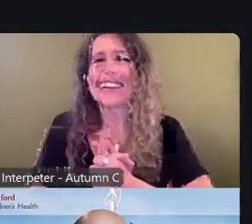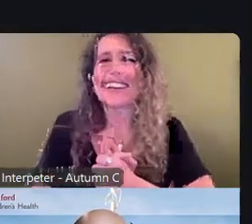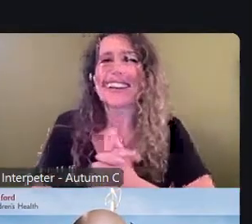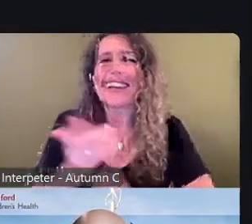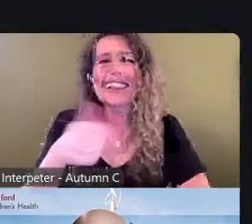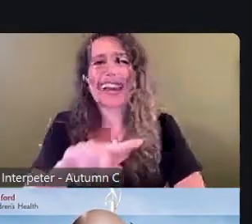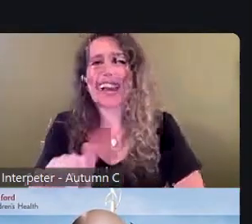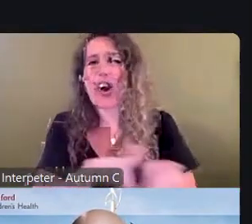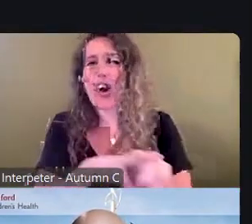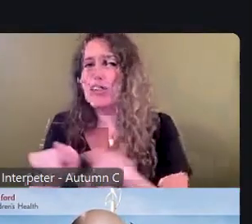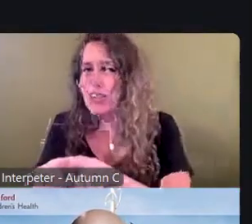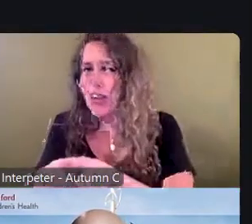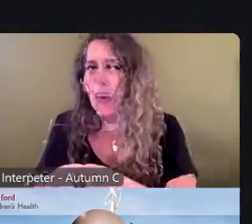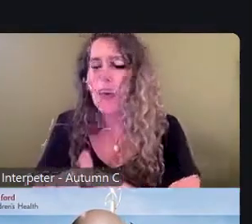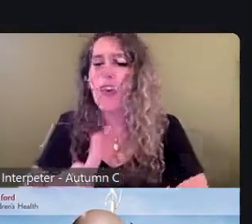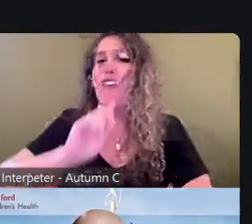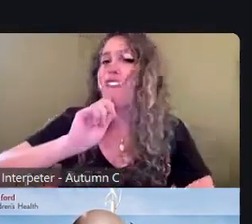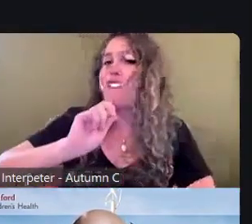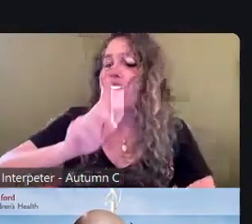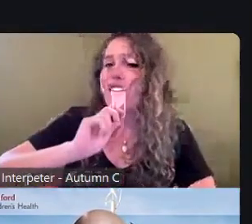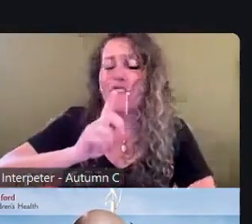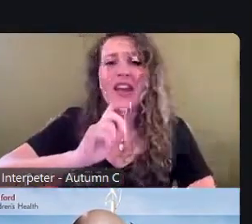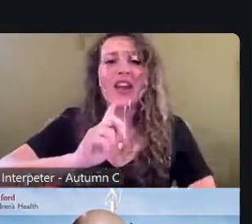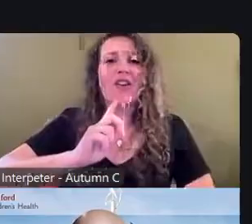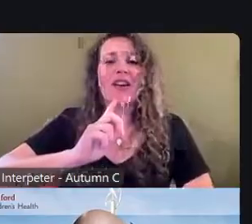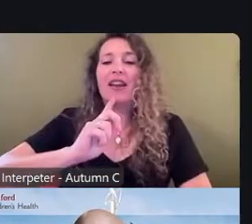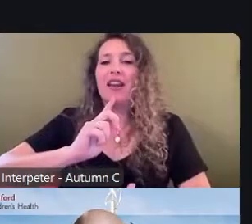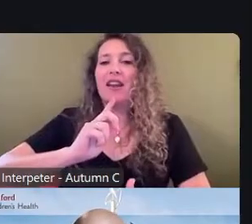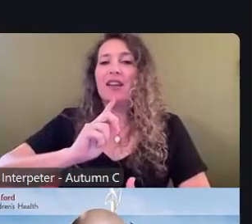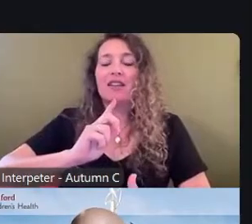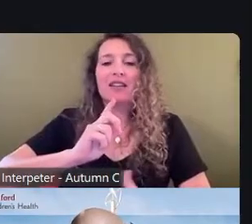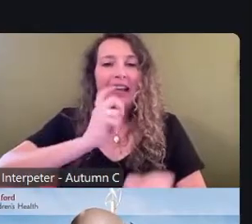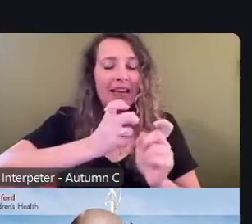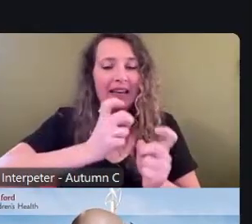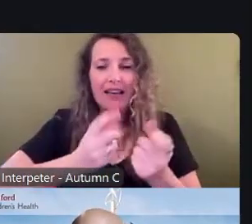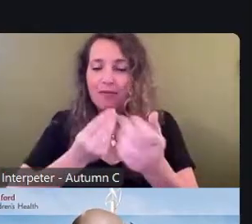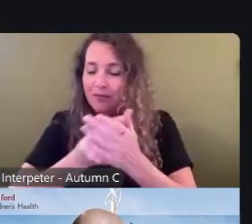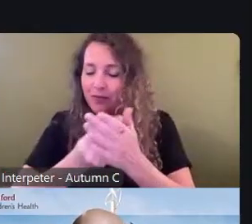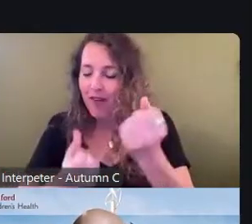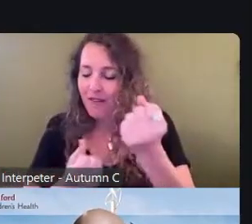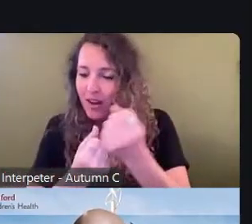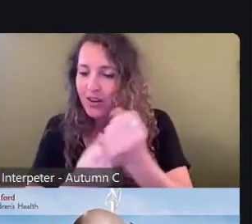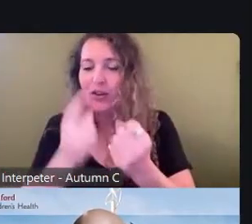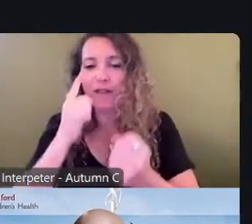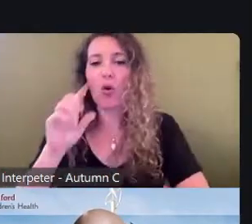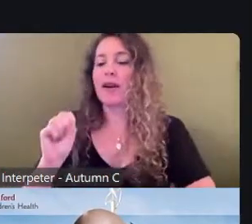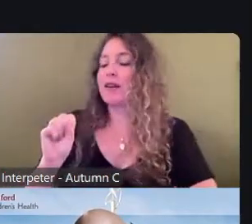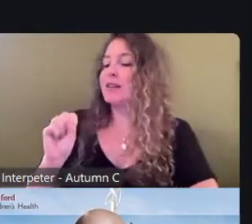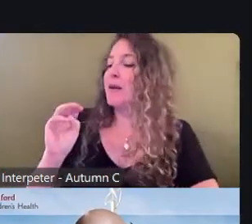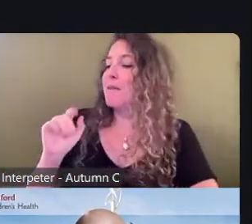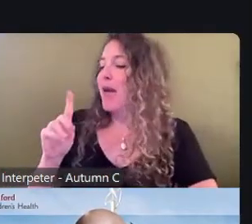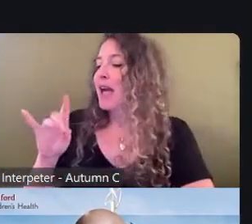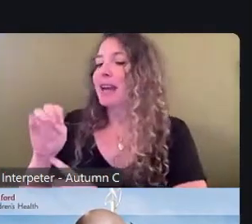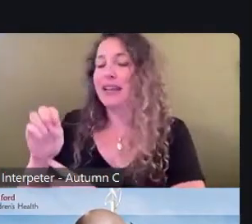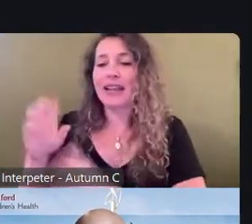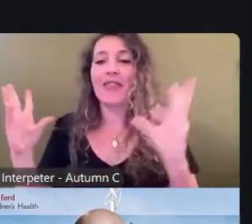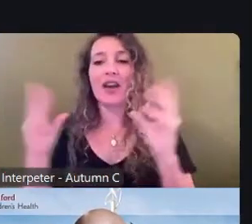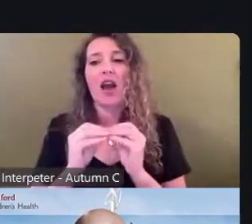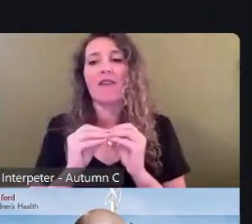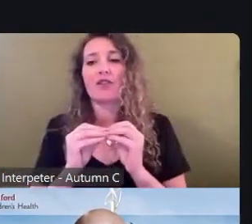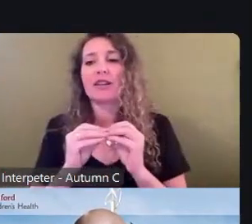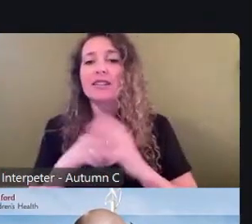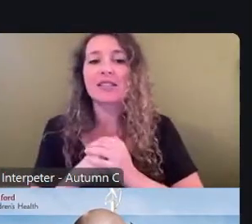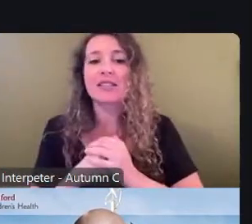They also are very generous funders to SMATI and to the conference. I wish we